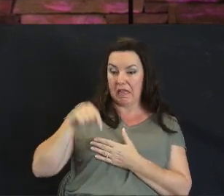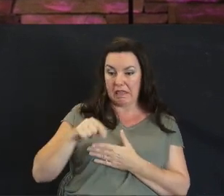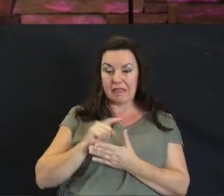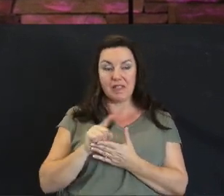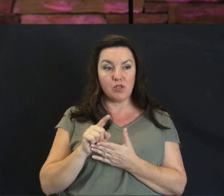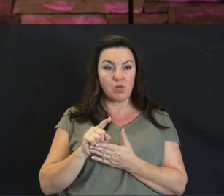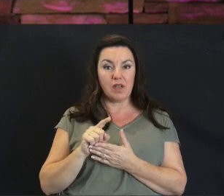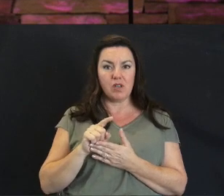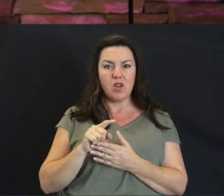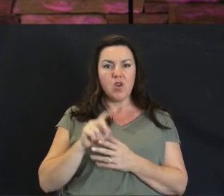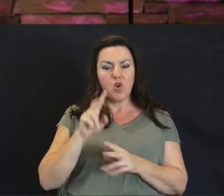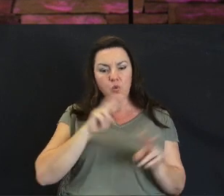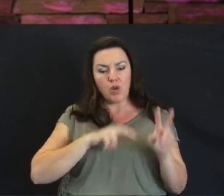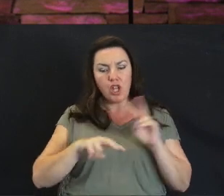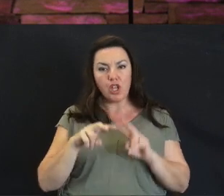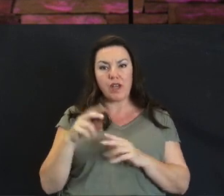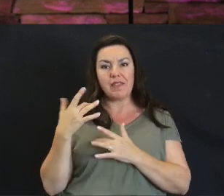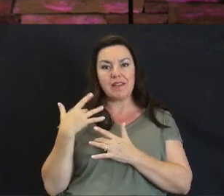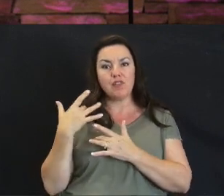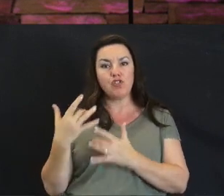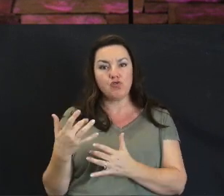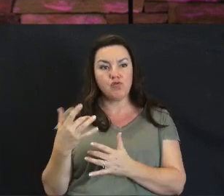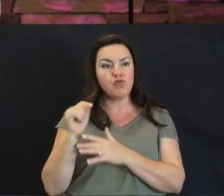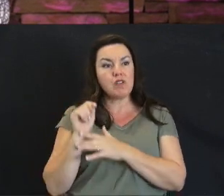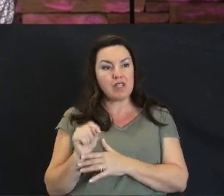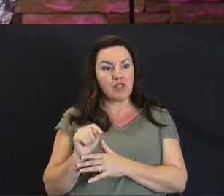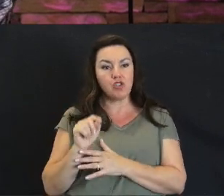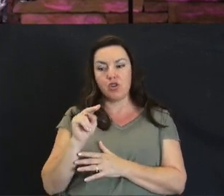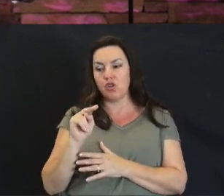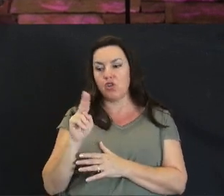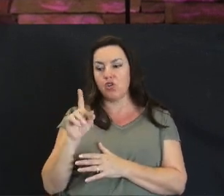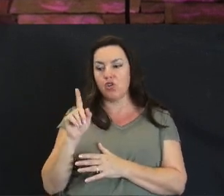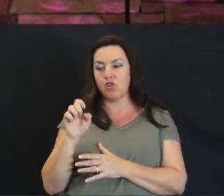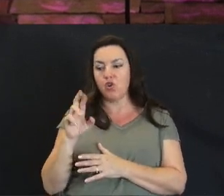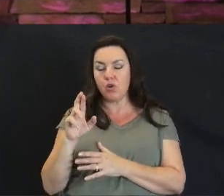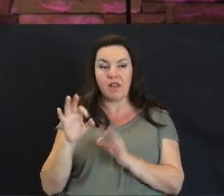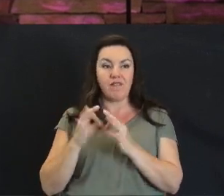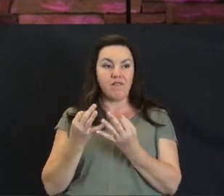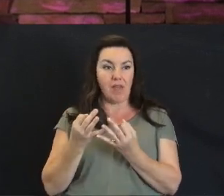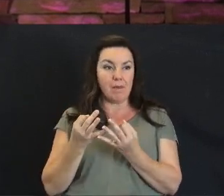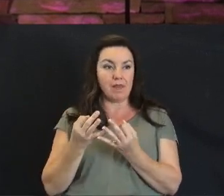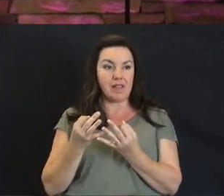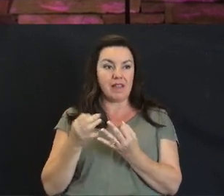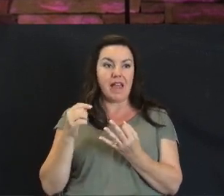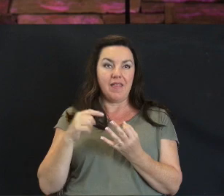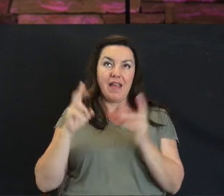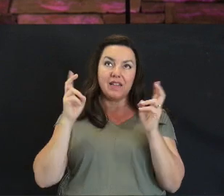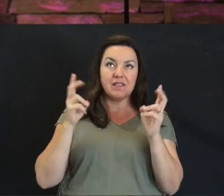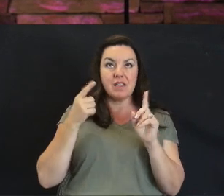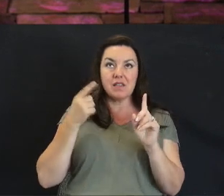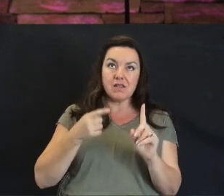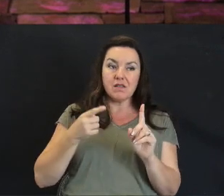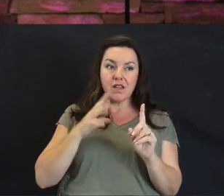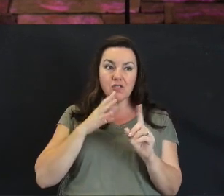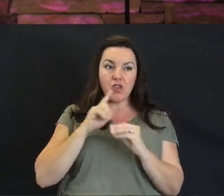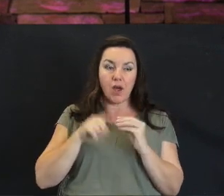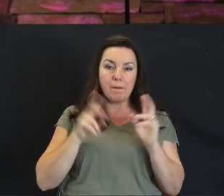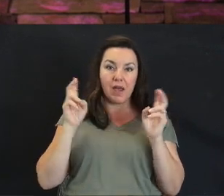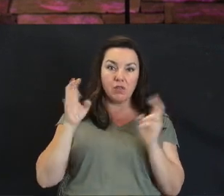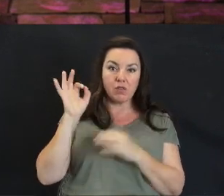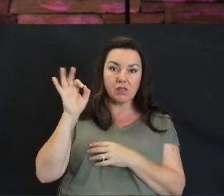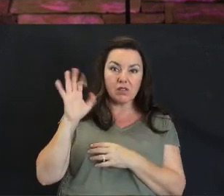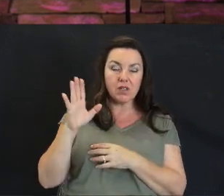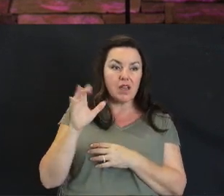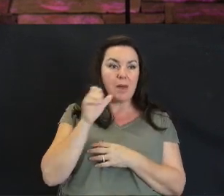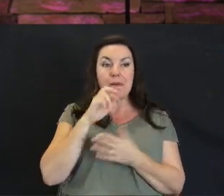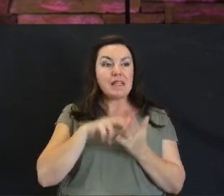We're looking at the traditional nuclear family And that's the nature Of this particular sermon series But that does not mean And I wanna stress this It doesn't